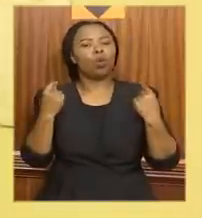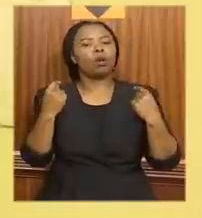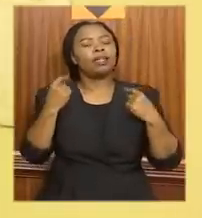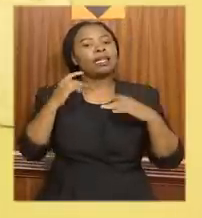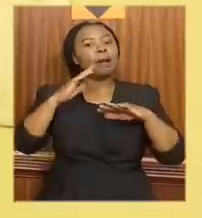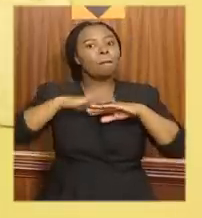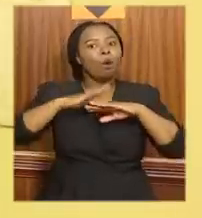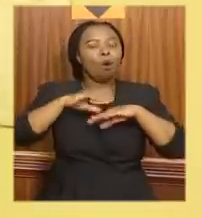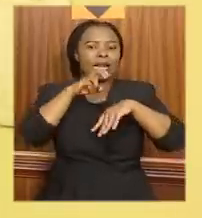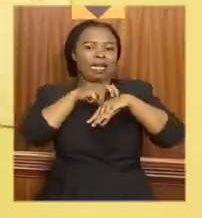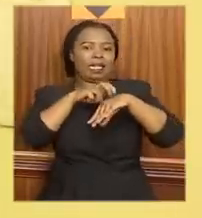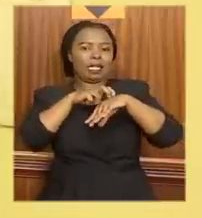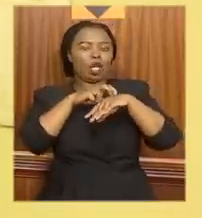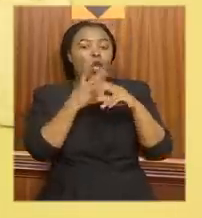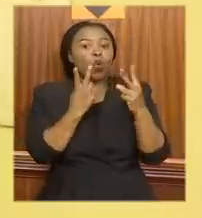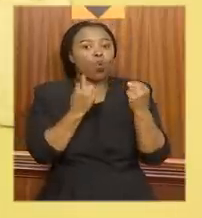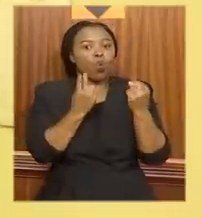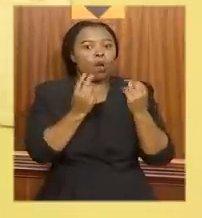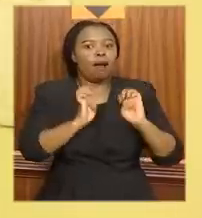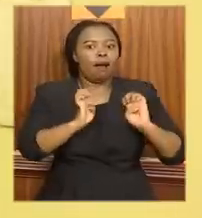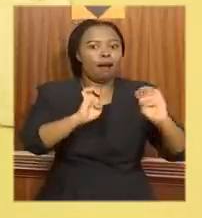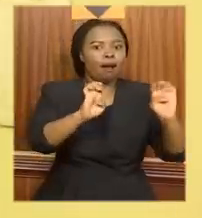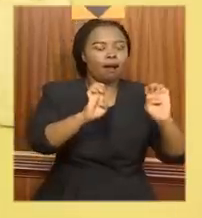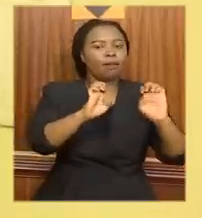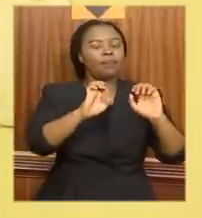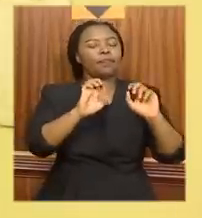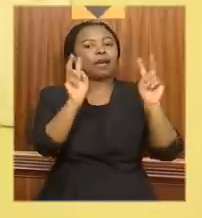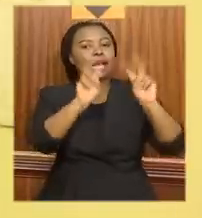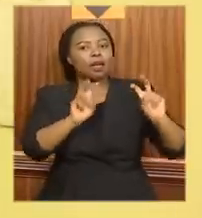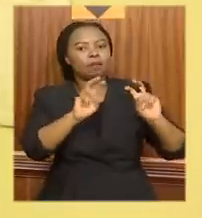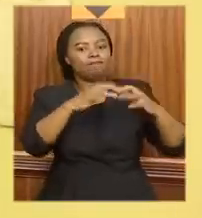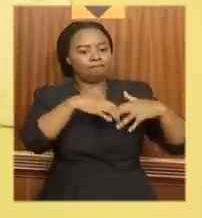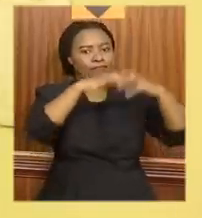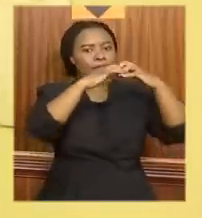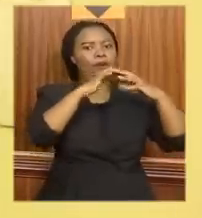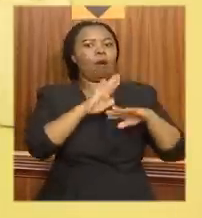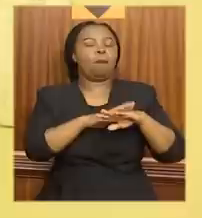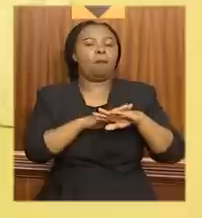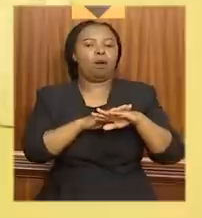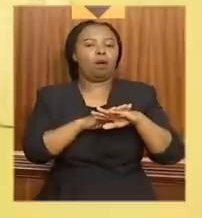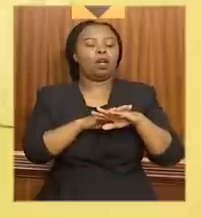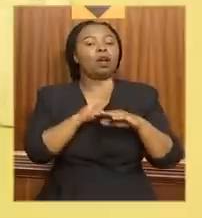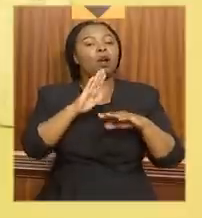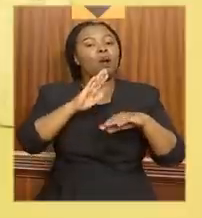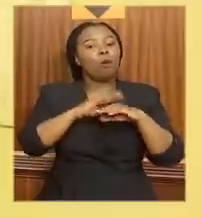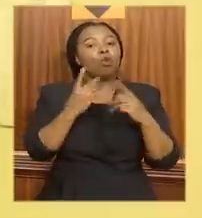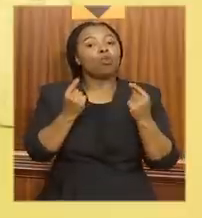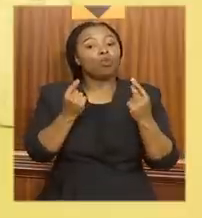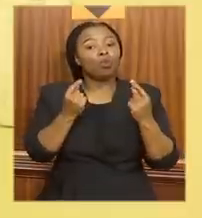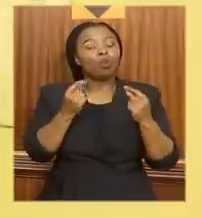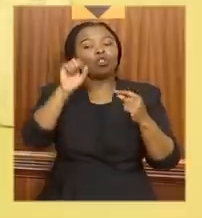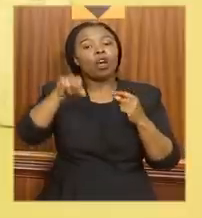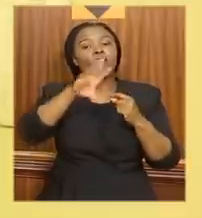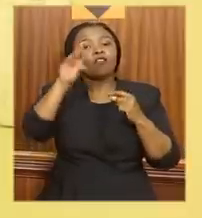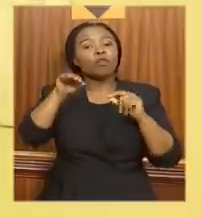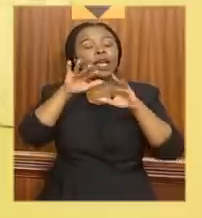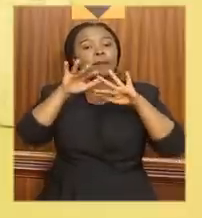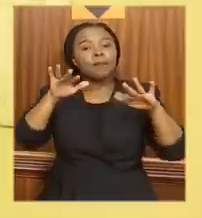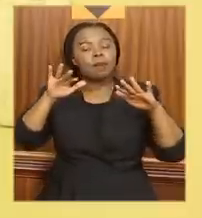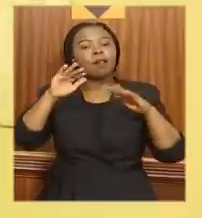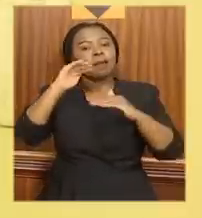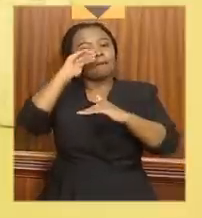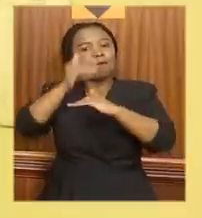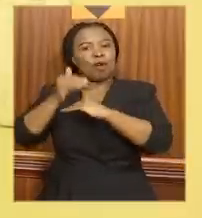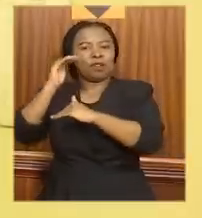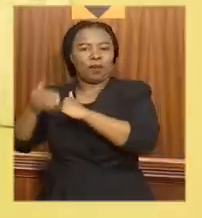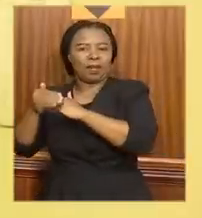new generation capacity while protecting the rights of all South Africans and upholding the rule of law.